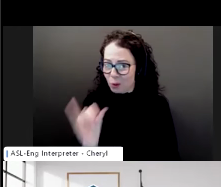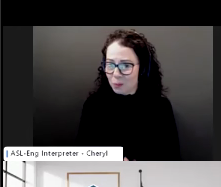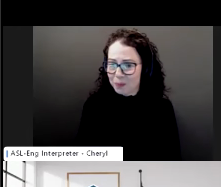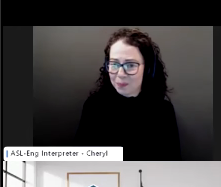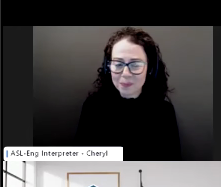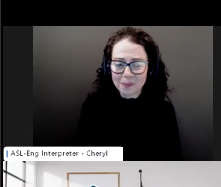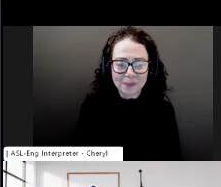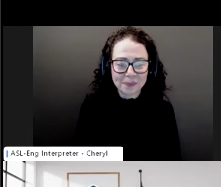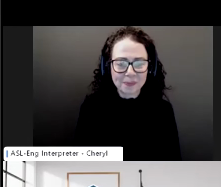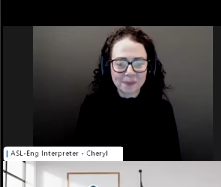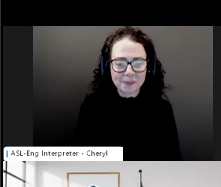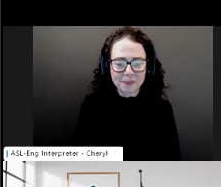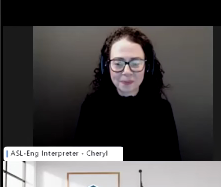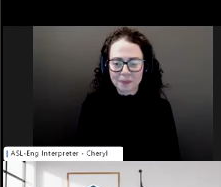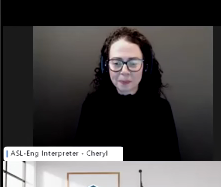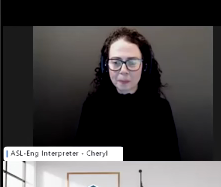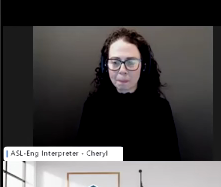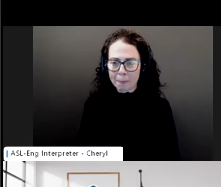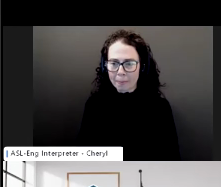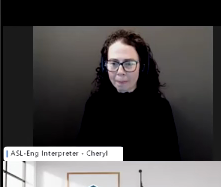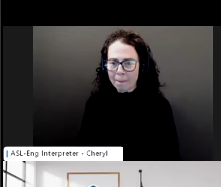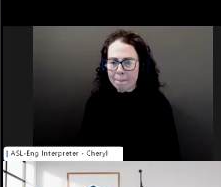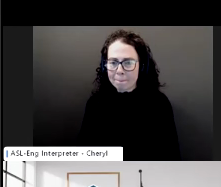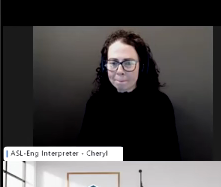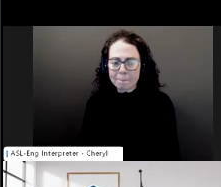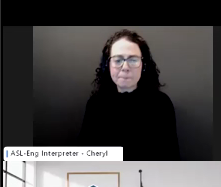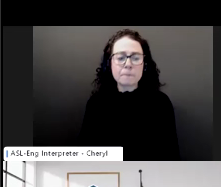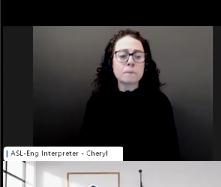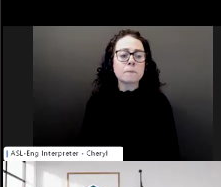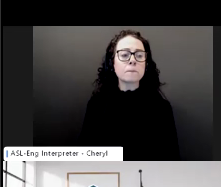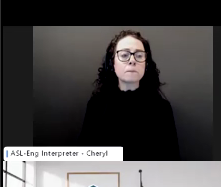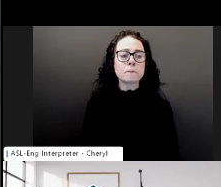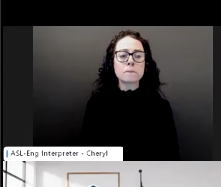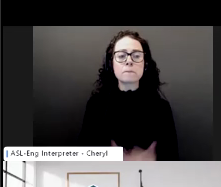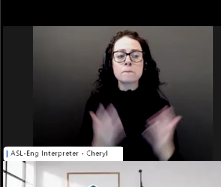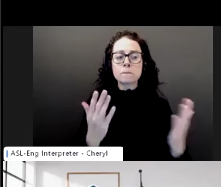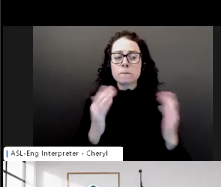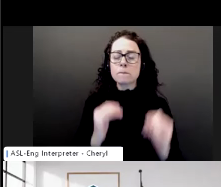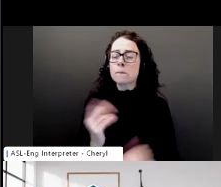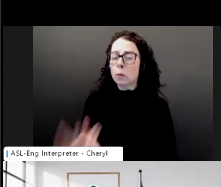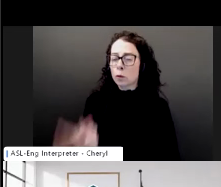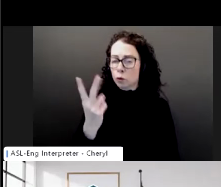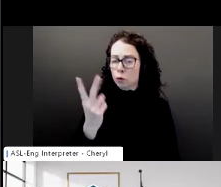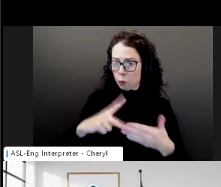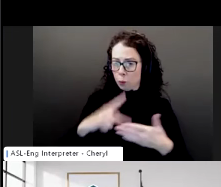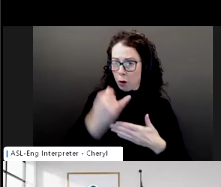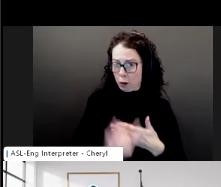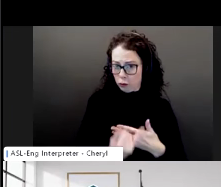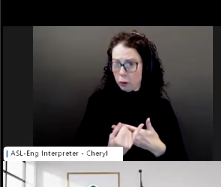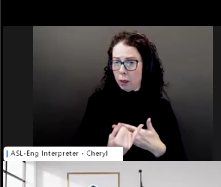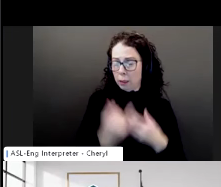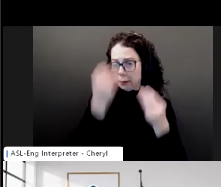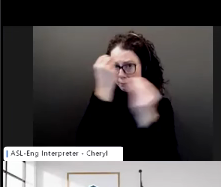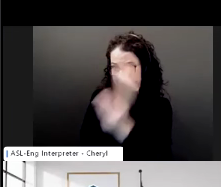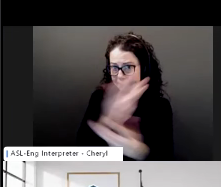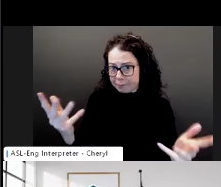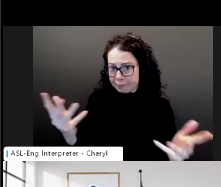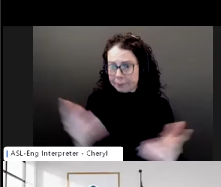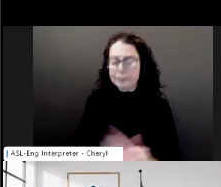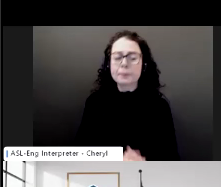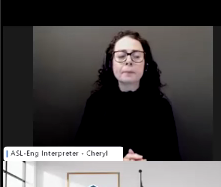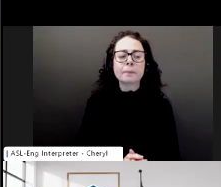So two of the most recent projects that we wanted to highlight before we get into some of the specific cyber safety training, we have a current